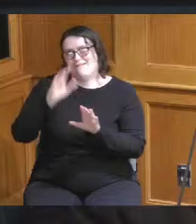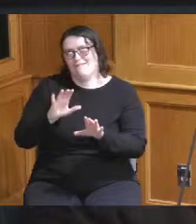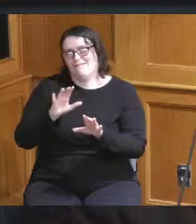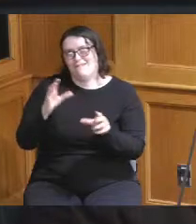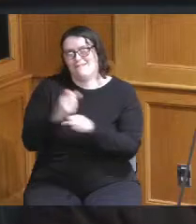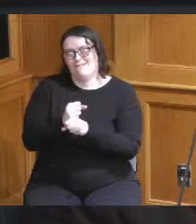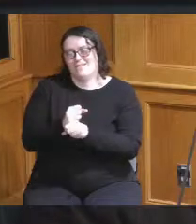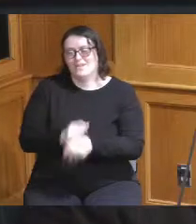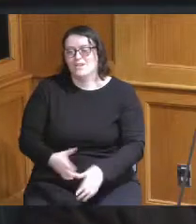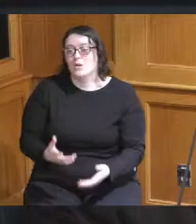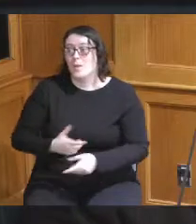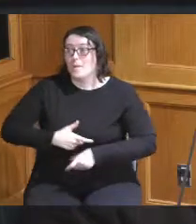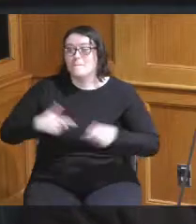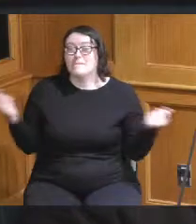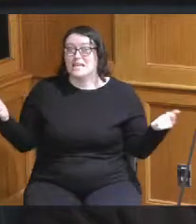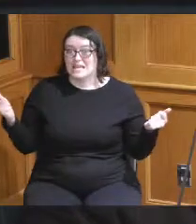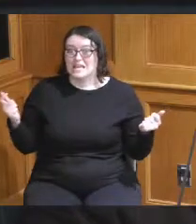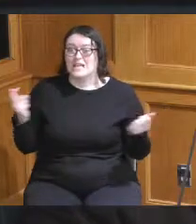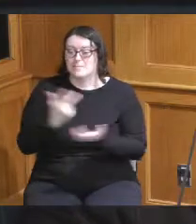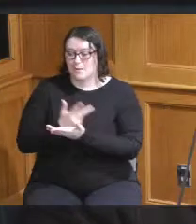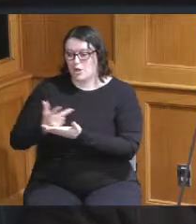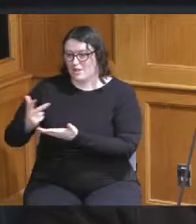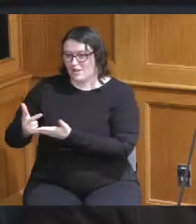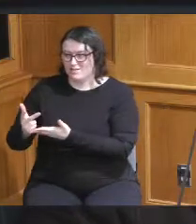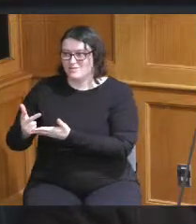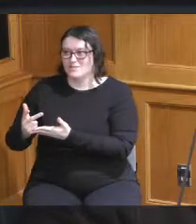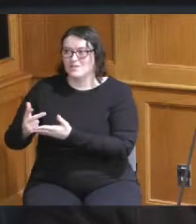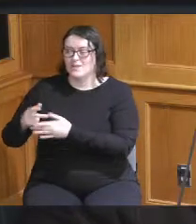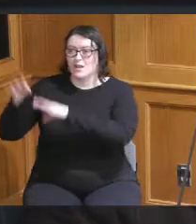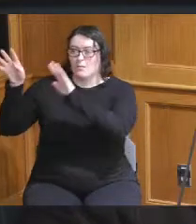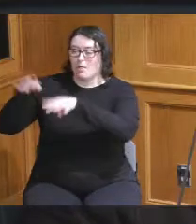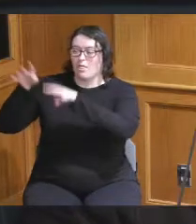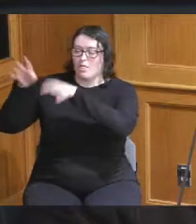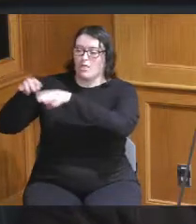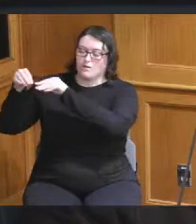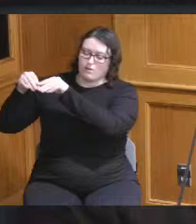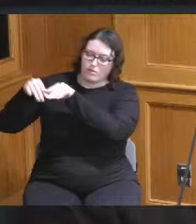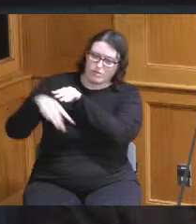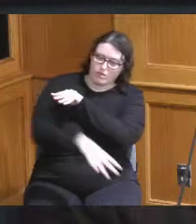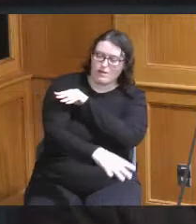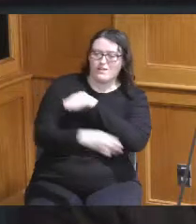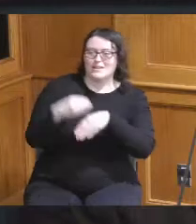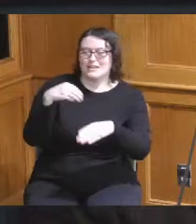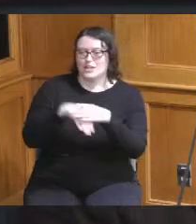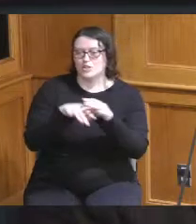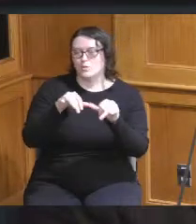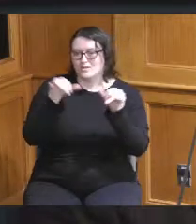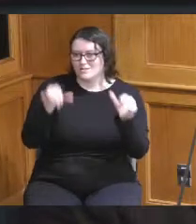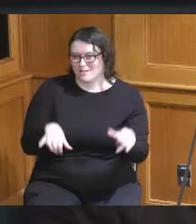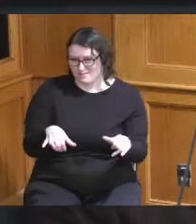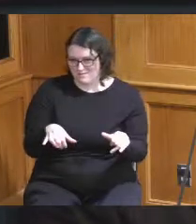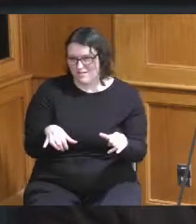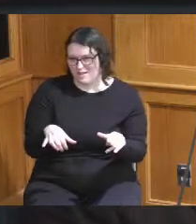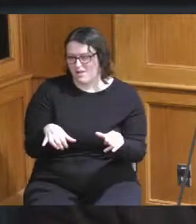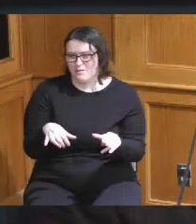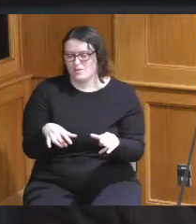we've got large parking lots in our community. They are dumping stormwater into a system where the stormwater should not have to be treated.